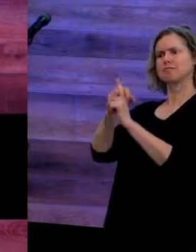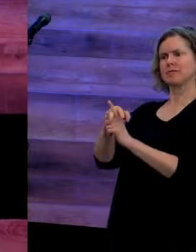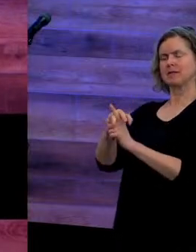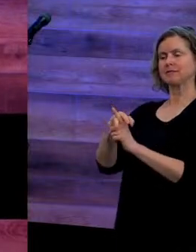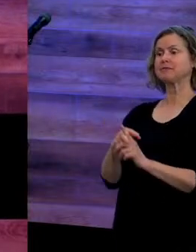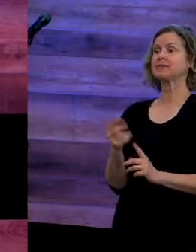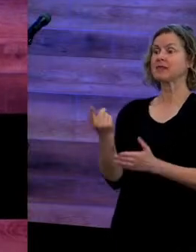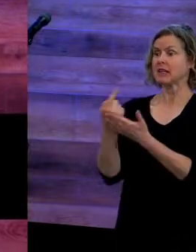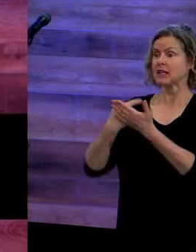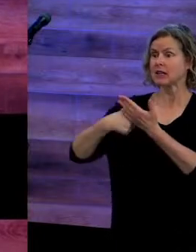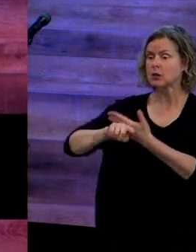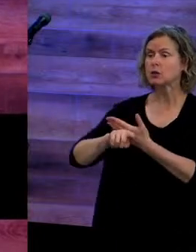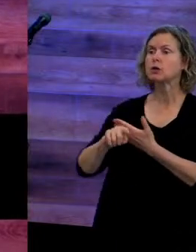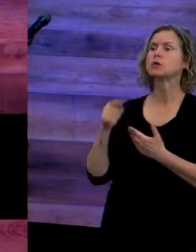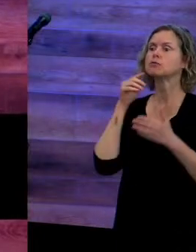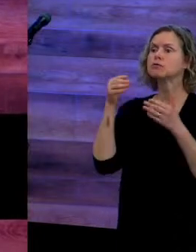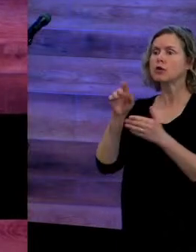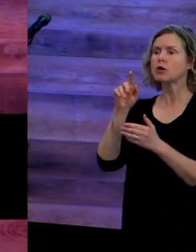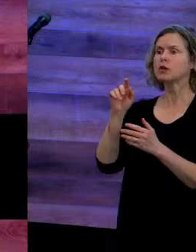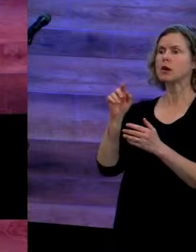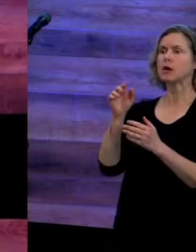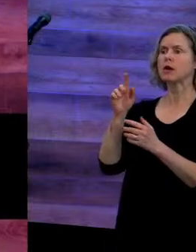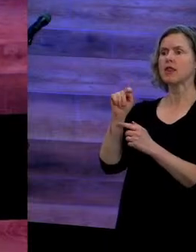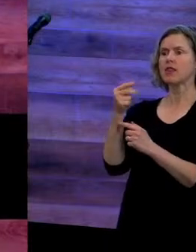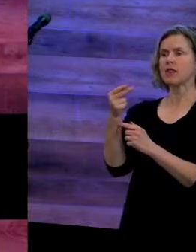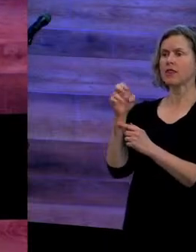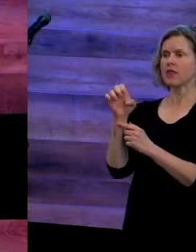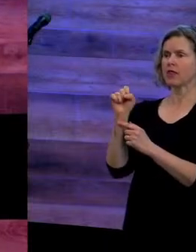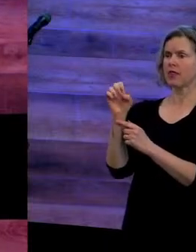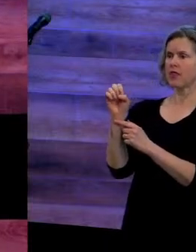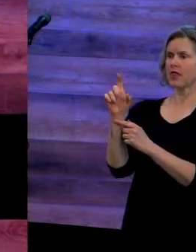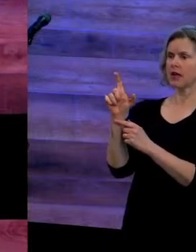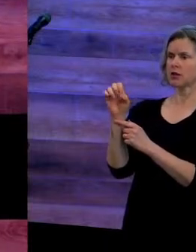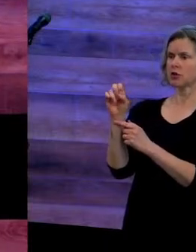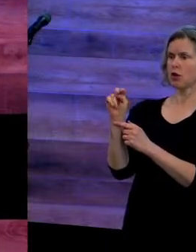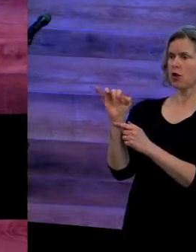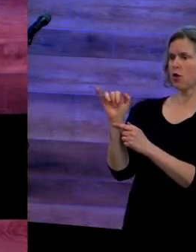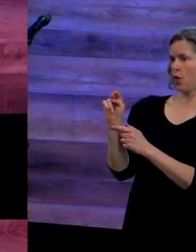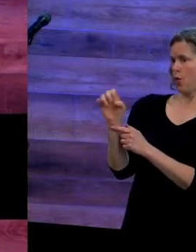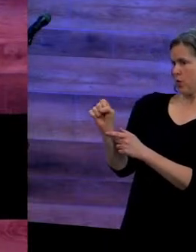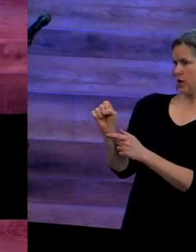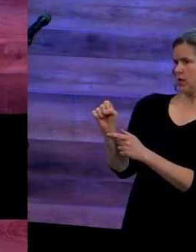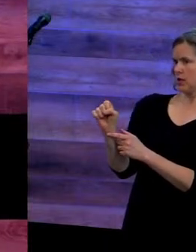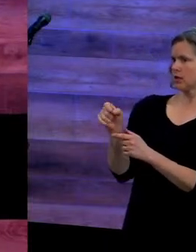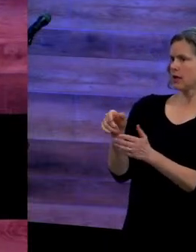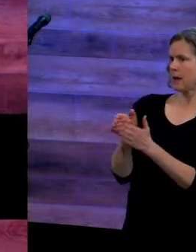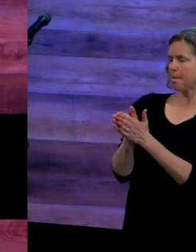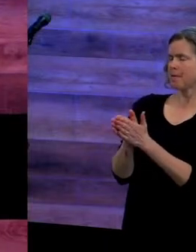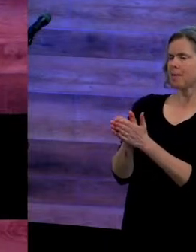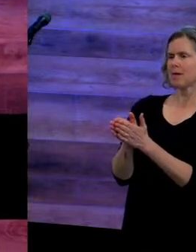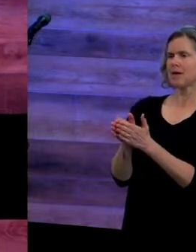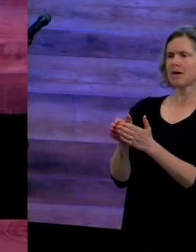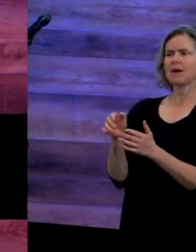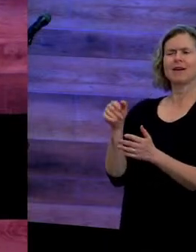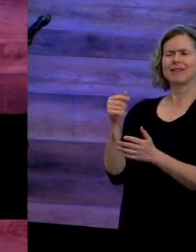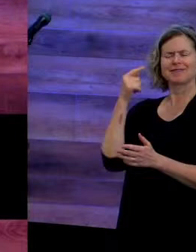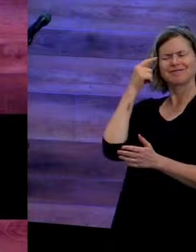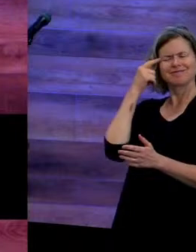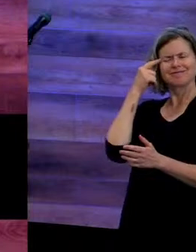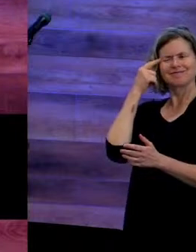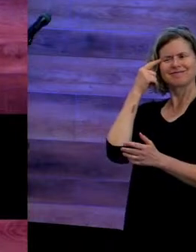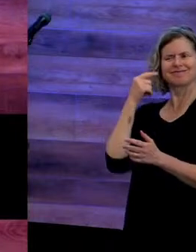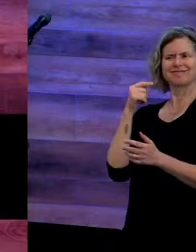1 Thessalonians over the summer, which is actually a book, I was looking back over Rock Hill's history, I don't think we've ever preached even on